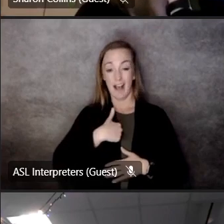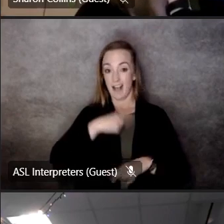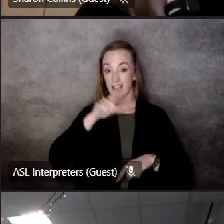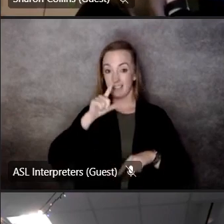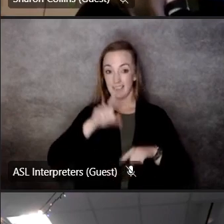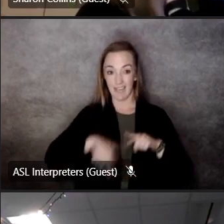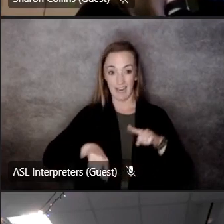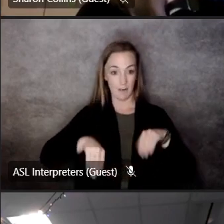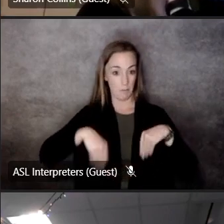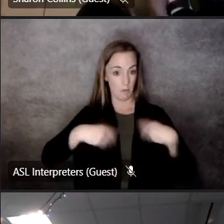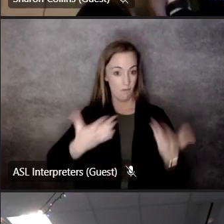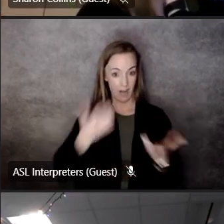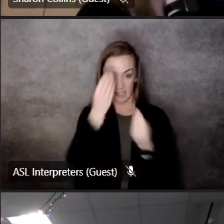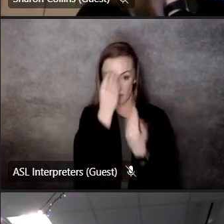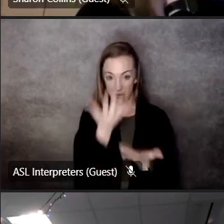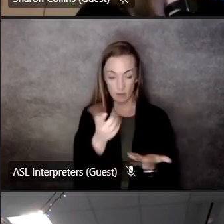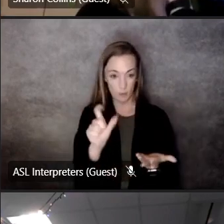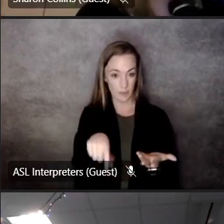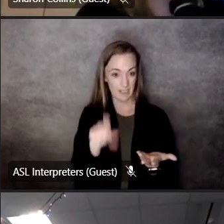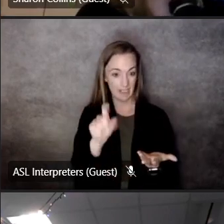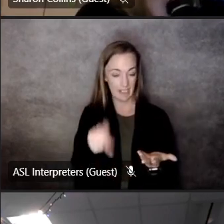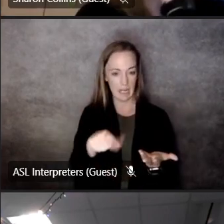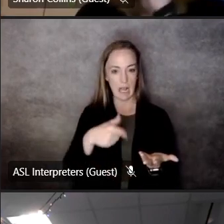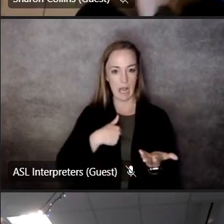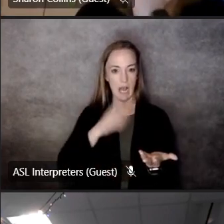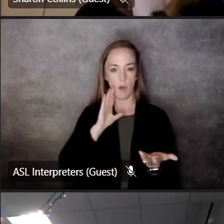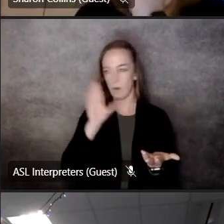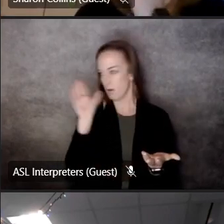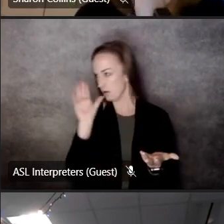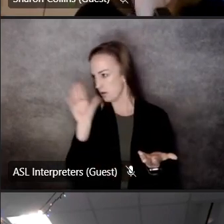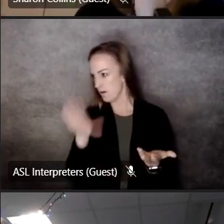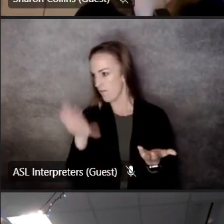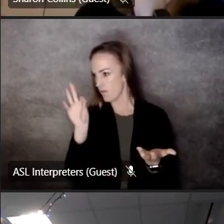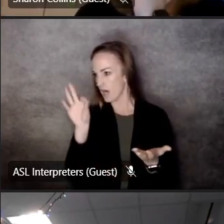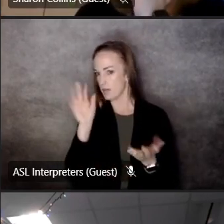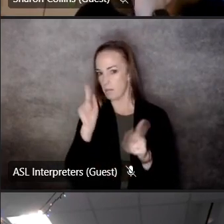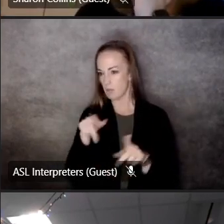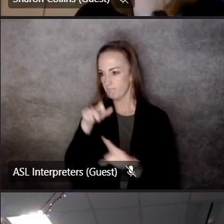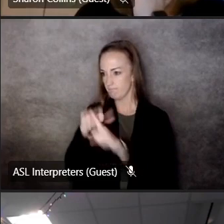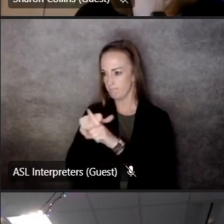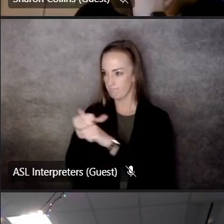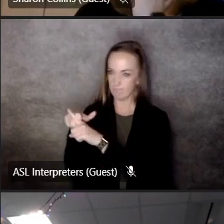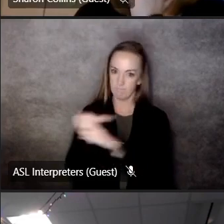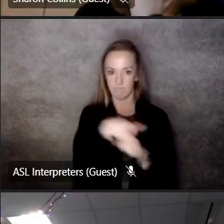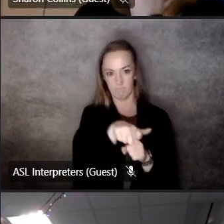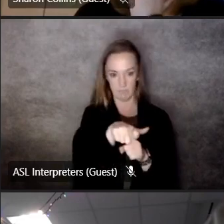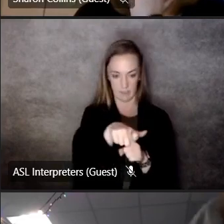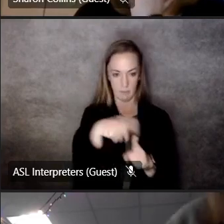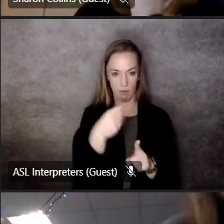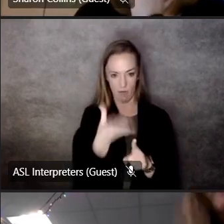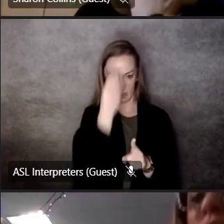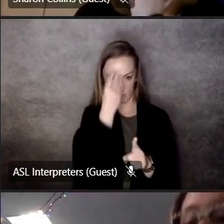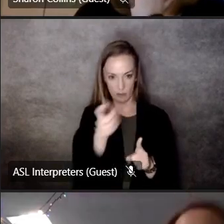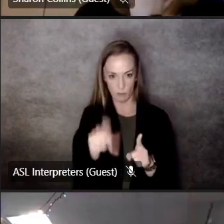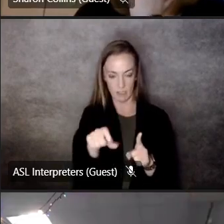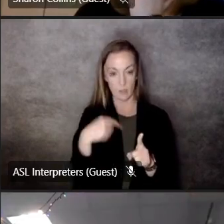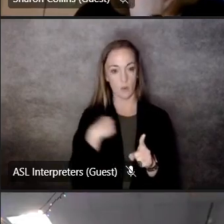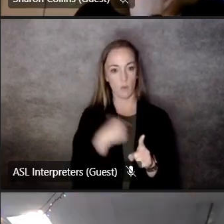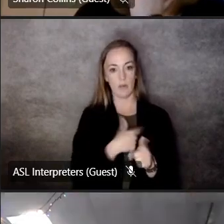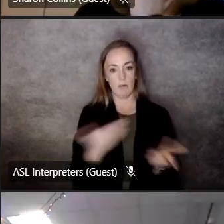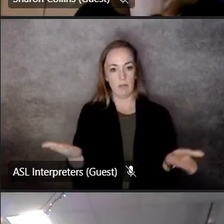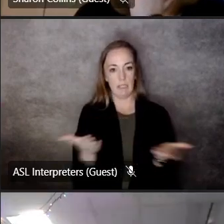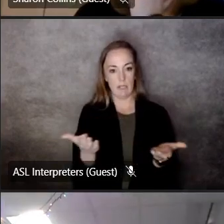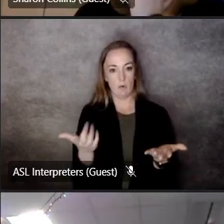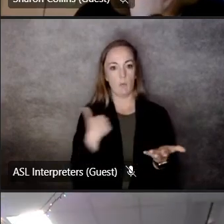with the information you need, I will find the individual that can provide information that you need. We are here. We want to be of service to